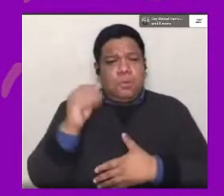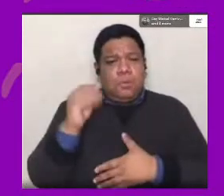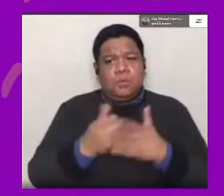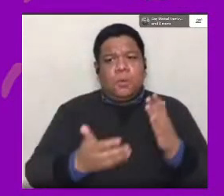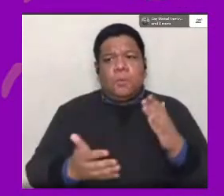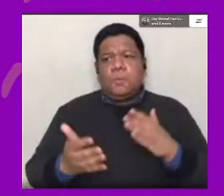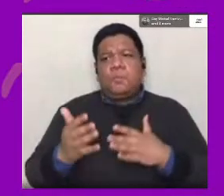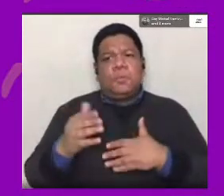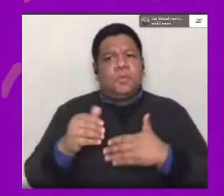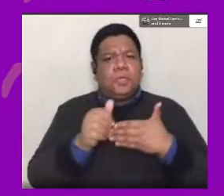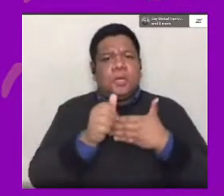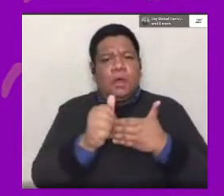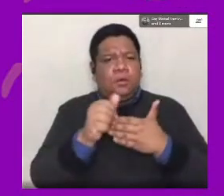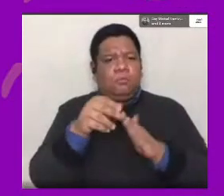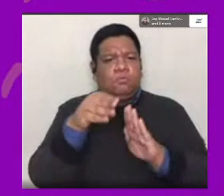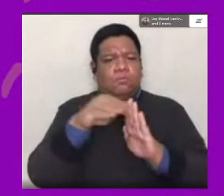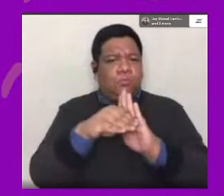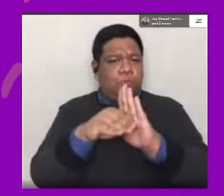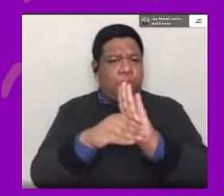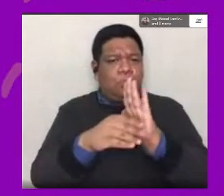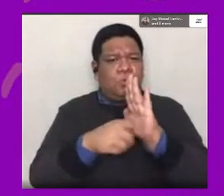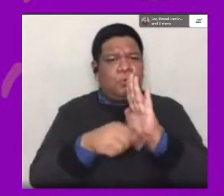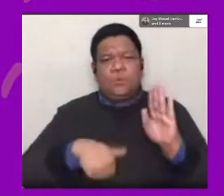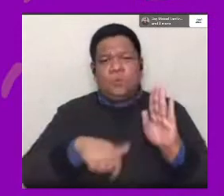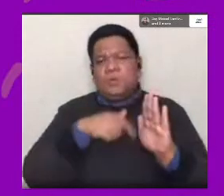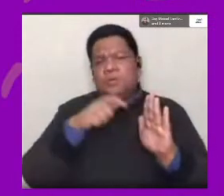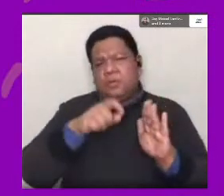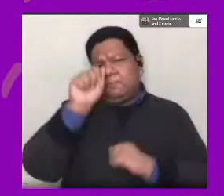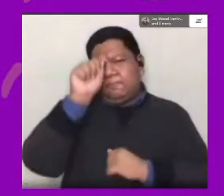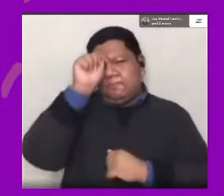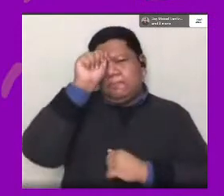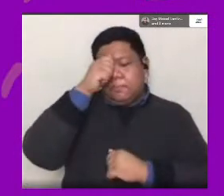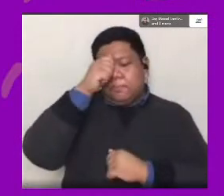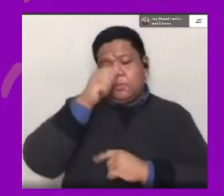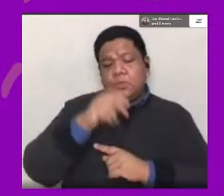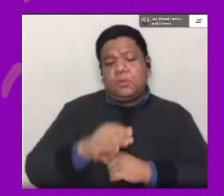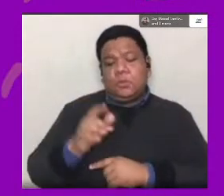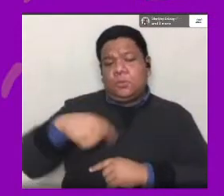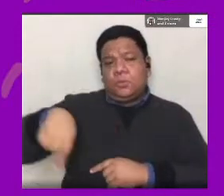guiding principles we'll need to keep in mind as USAID